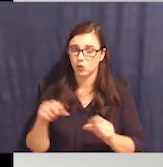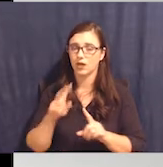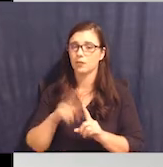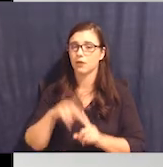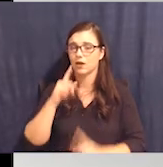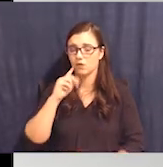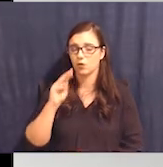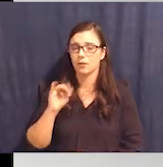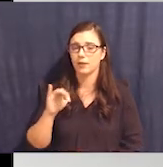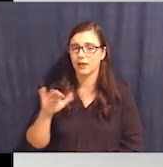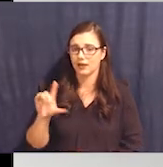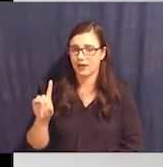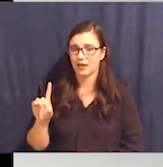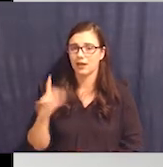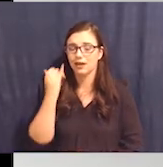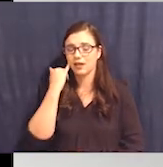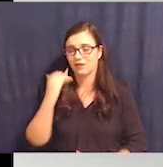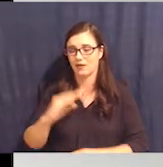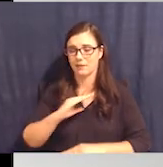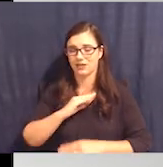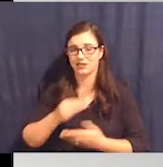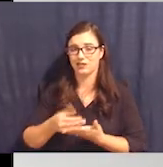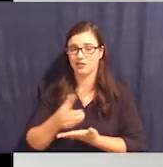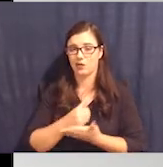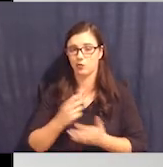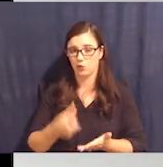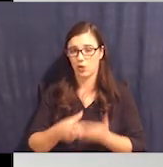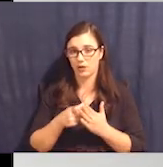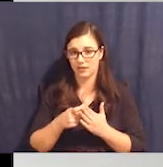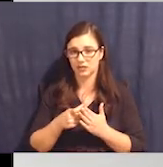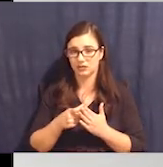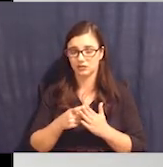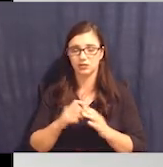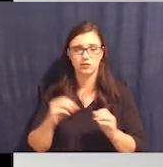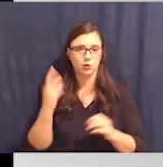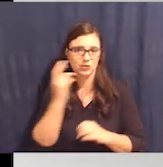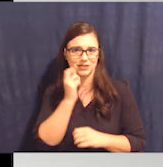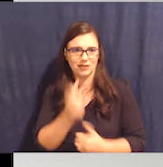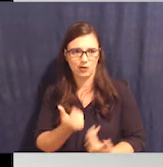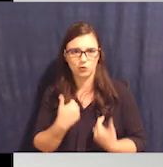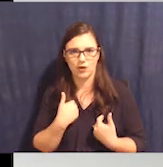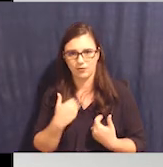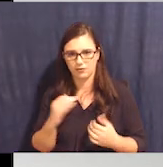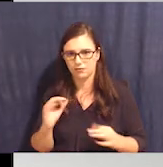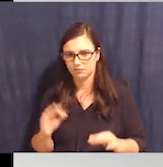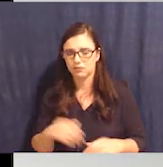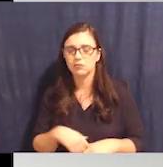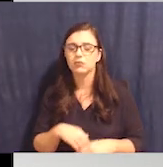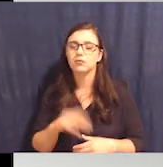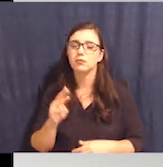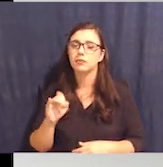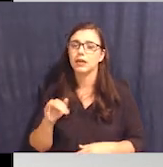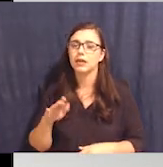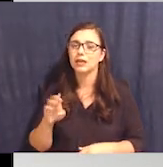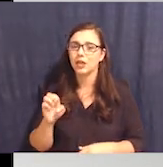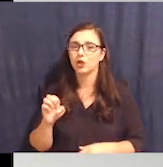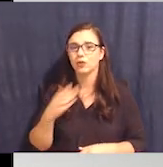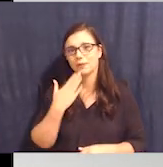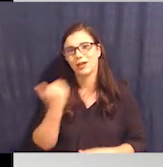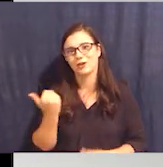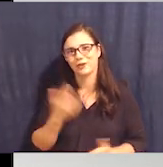You can apply for Medicaid if he meets the income requirement. There's no reason not to have it.